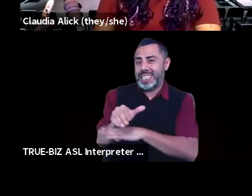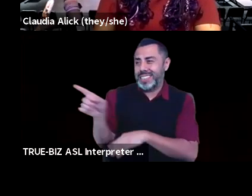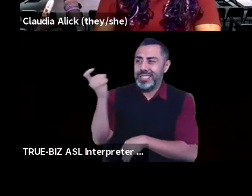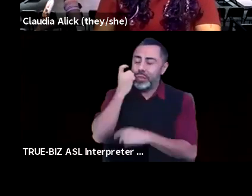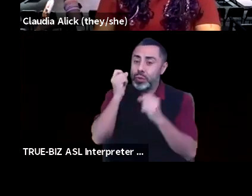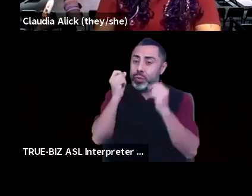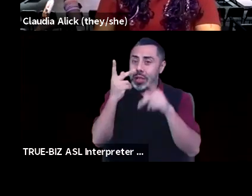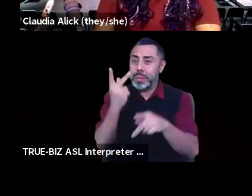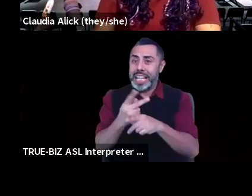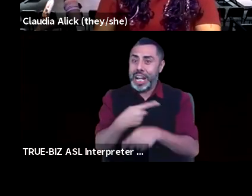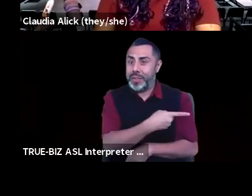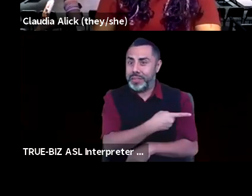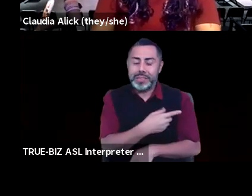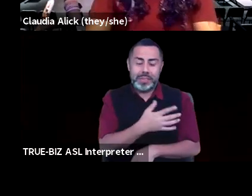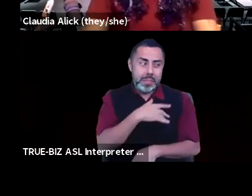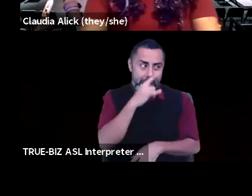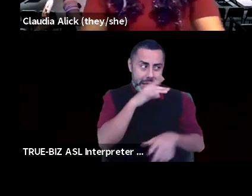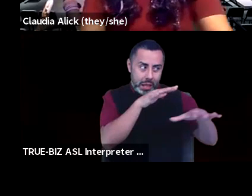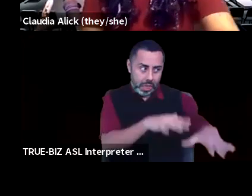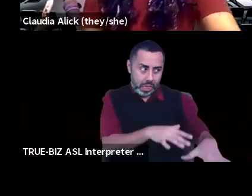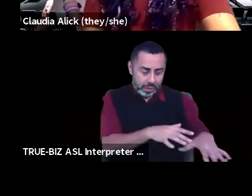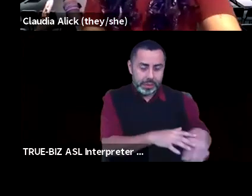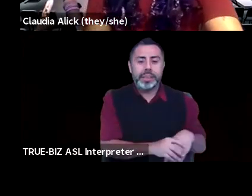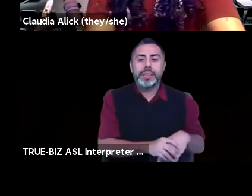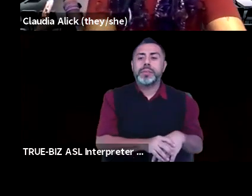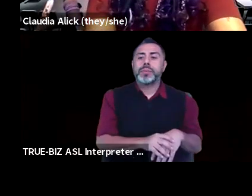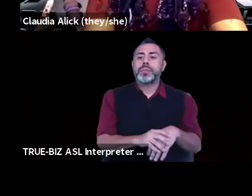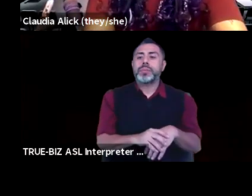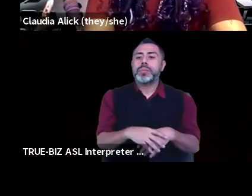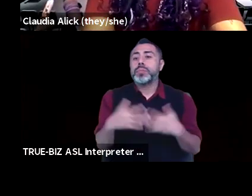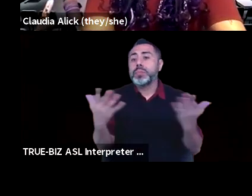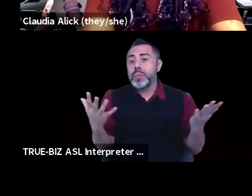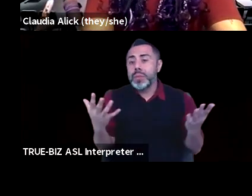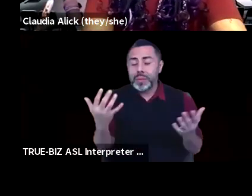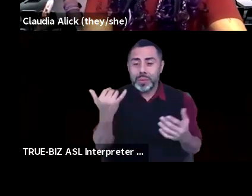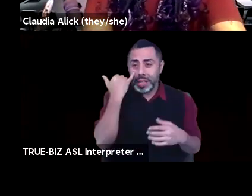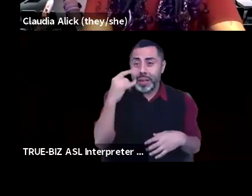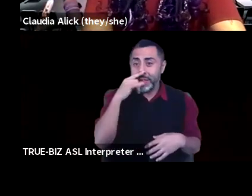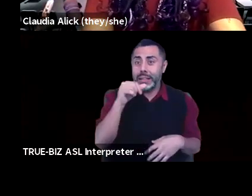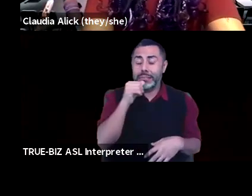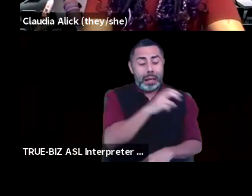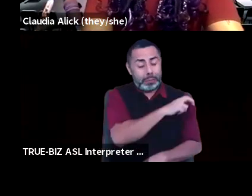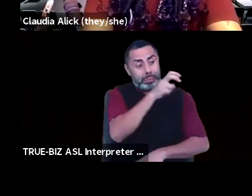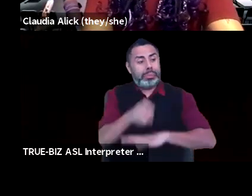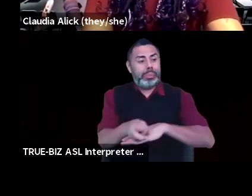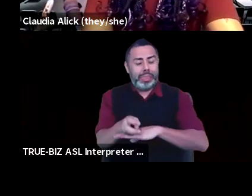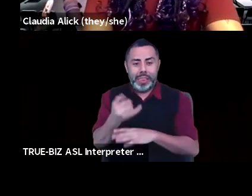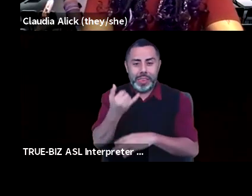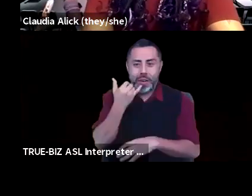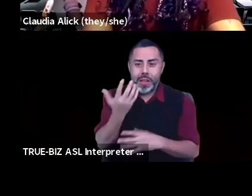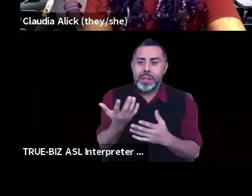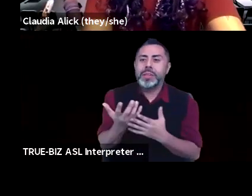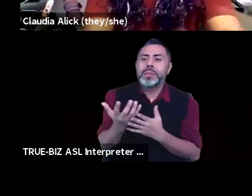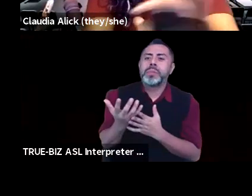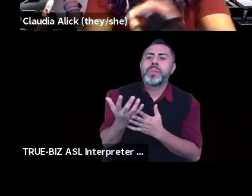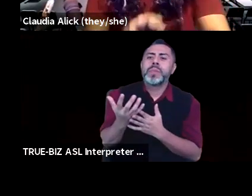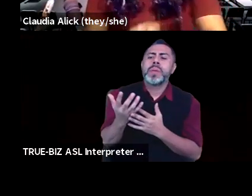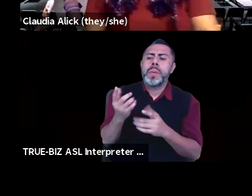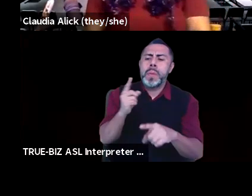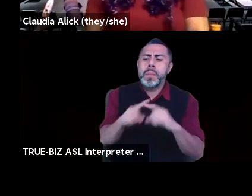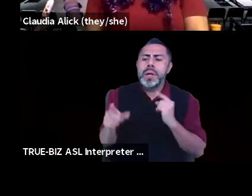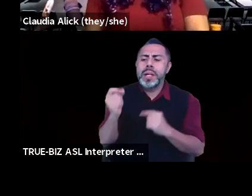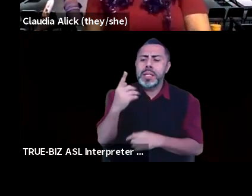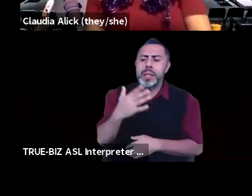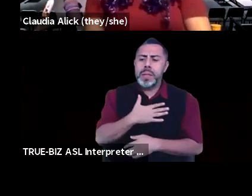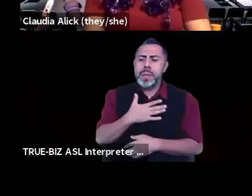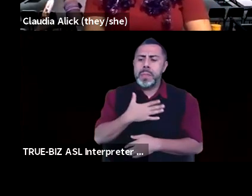might so happen that they don't join this Zoom call, which would be rare. But I think the questions that I would